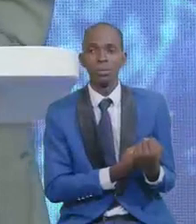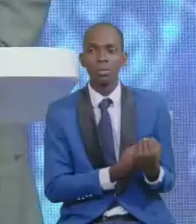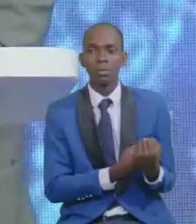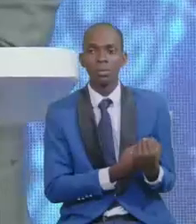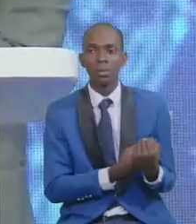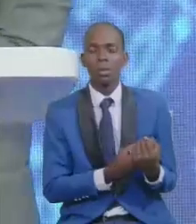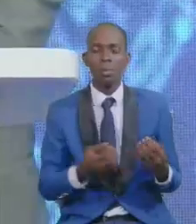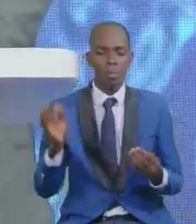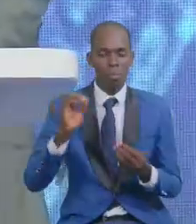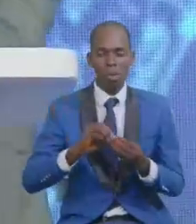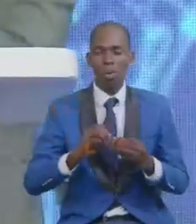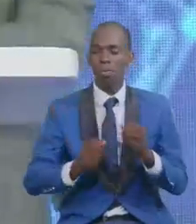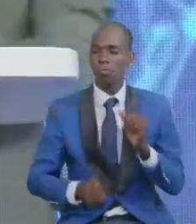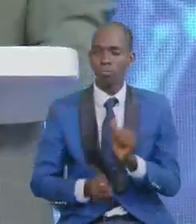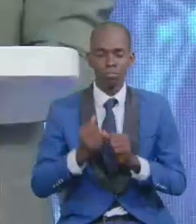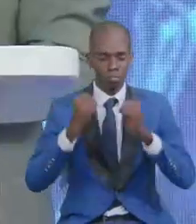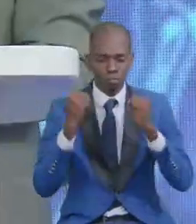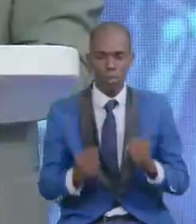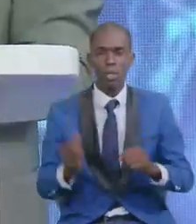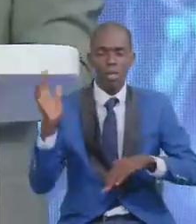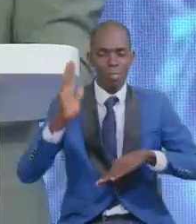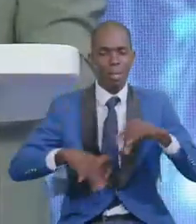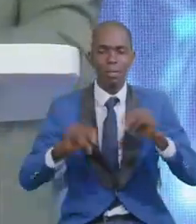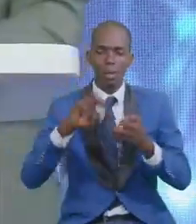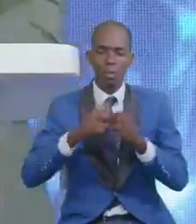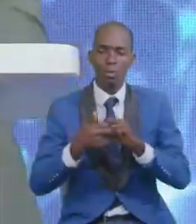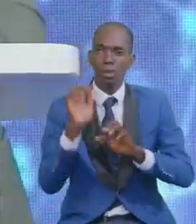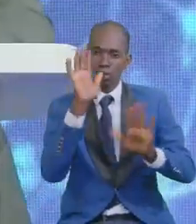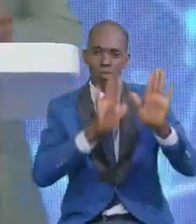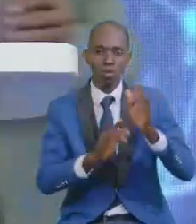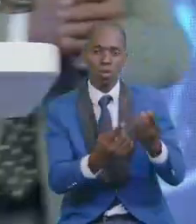Stronger than the buffeting coming upon him.